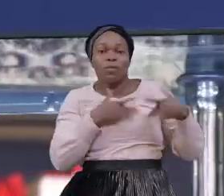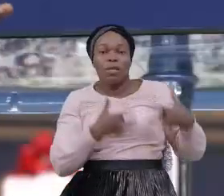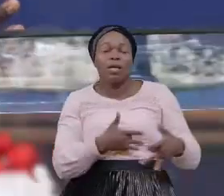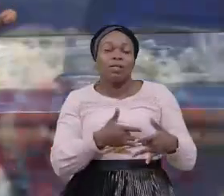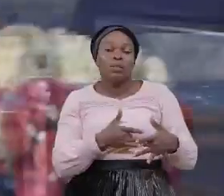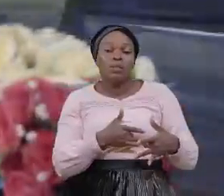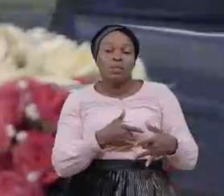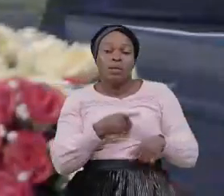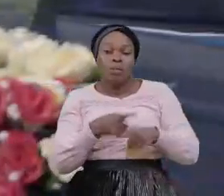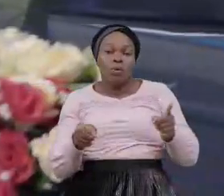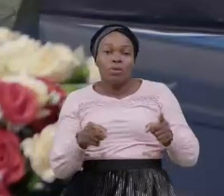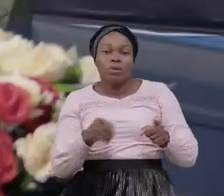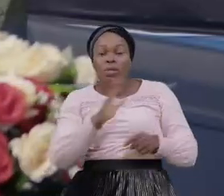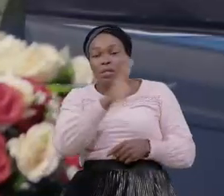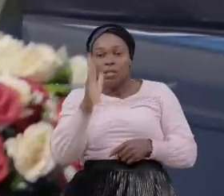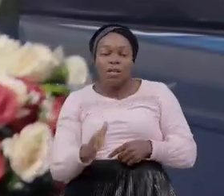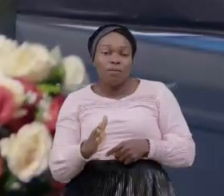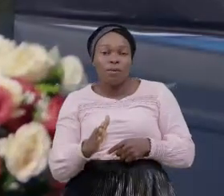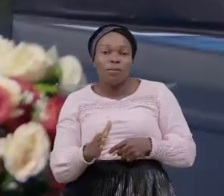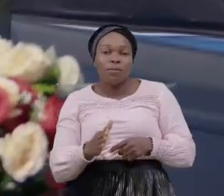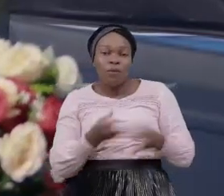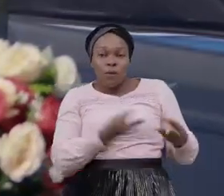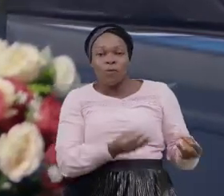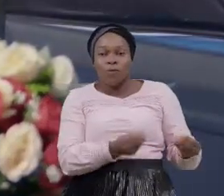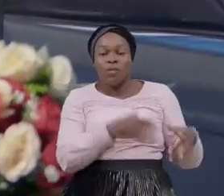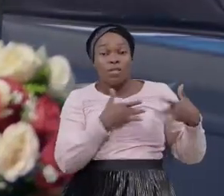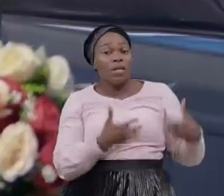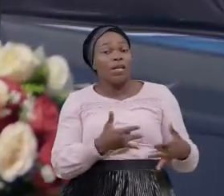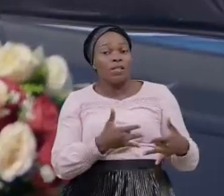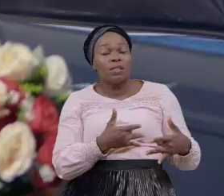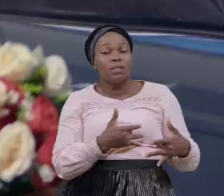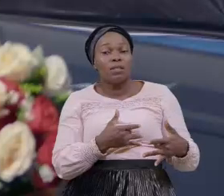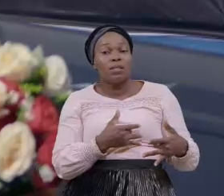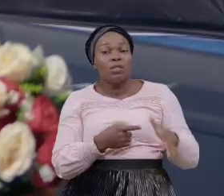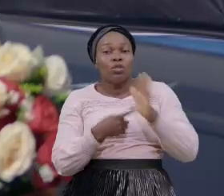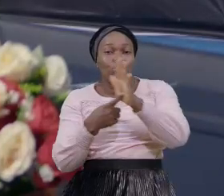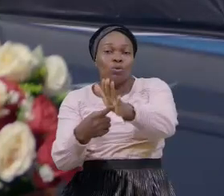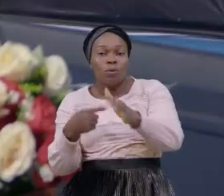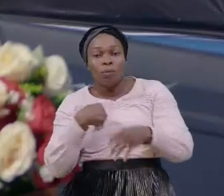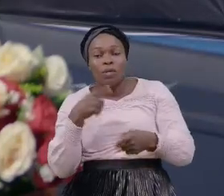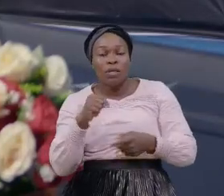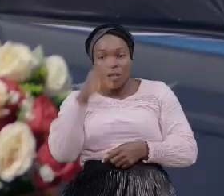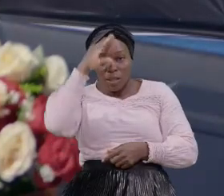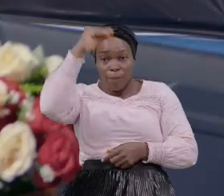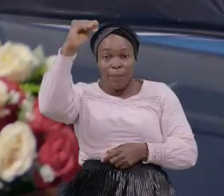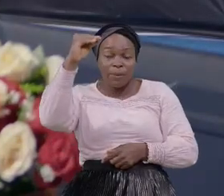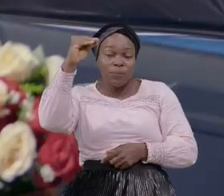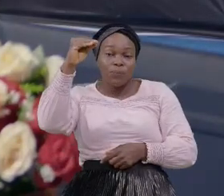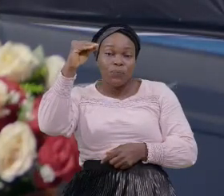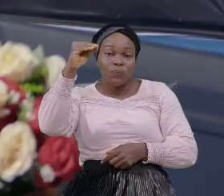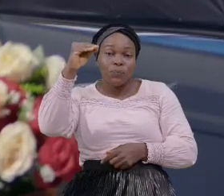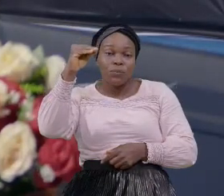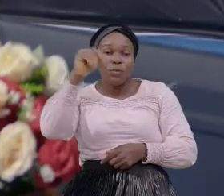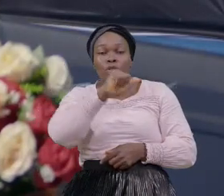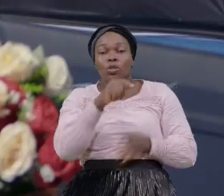walking carcass. Show me a man. Even the courage to live is gone. Show me a man.